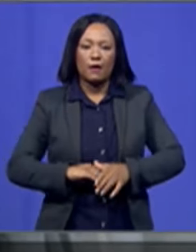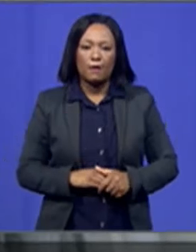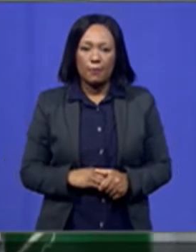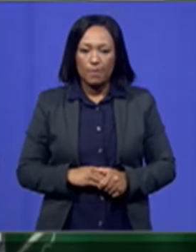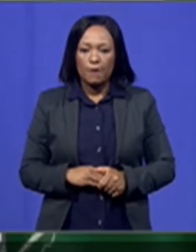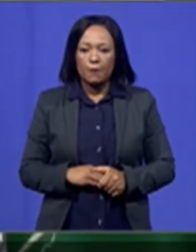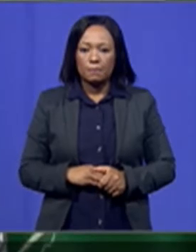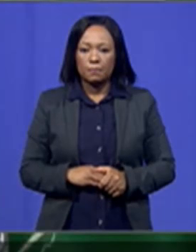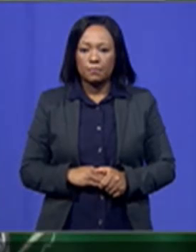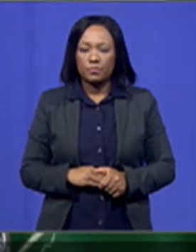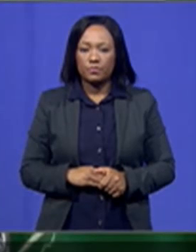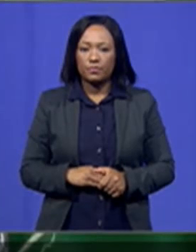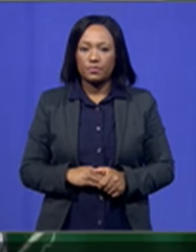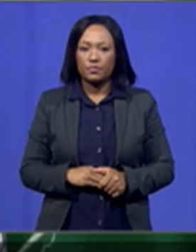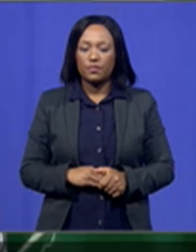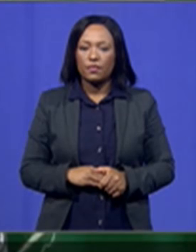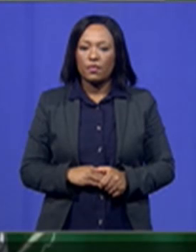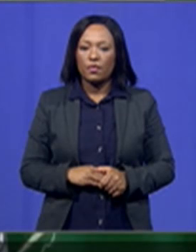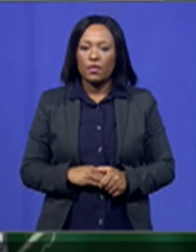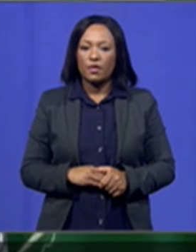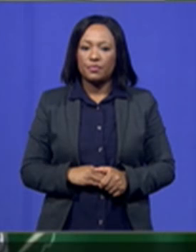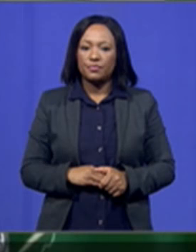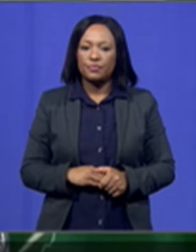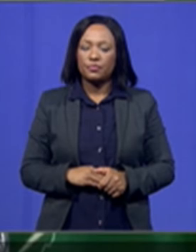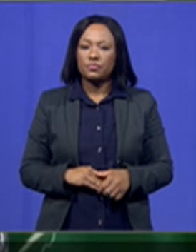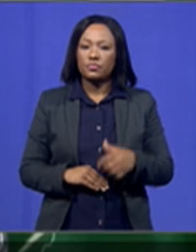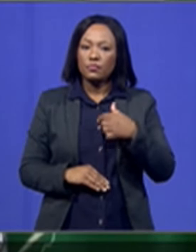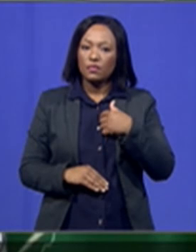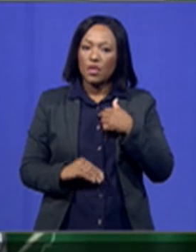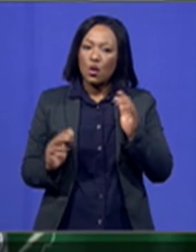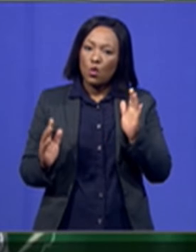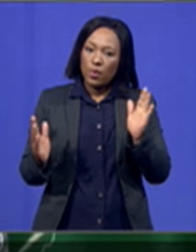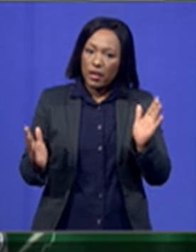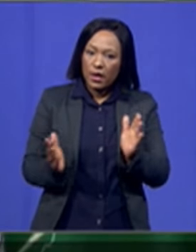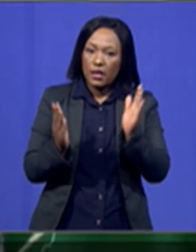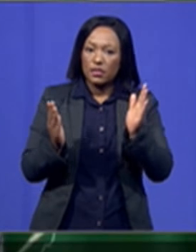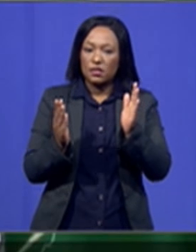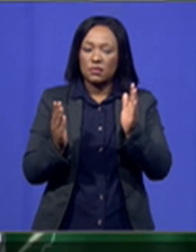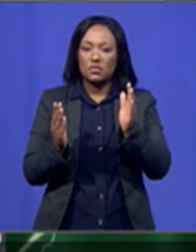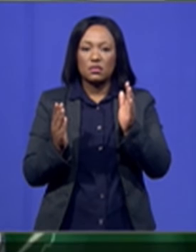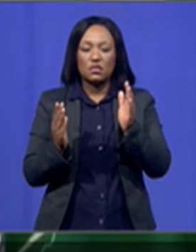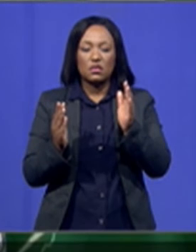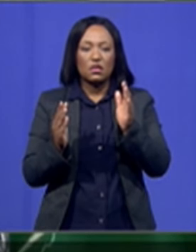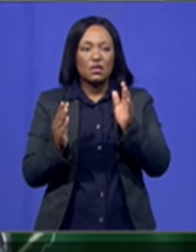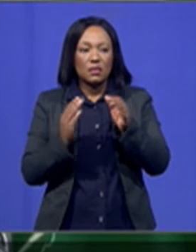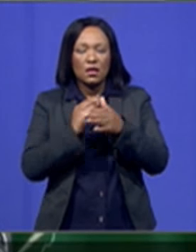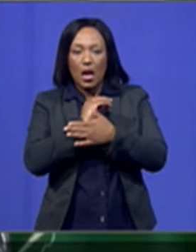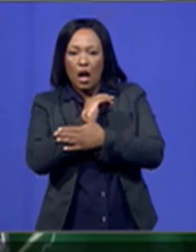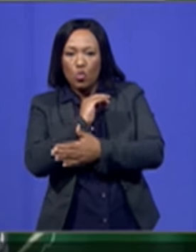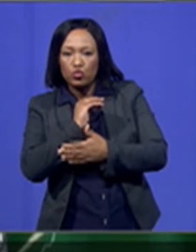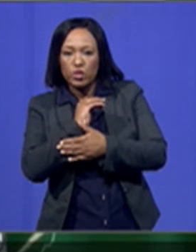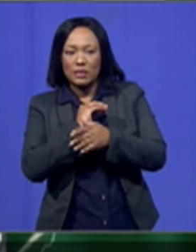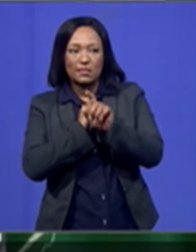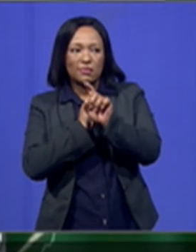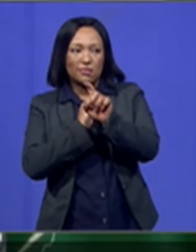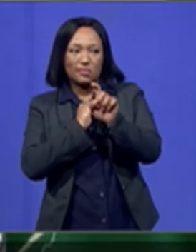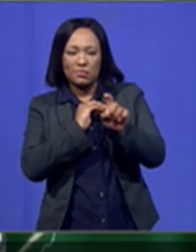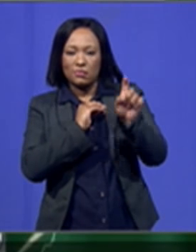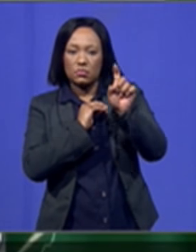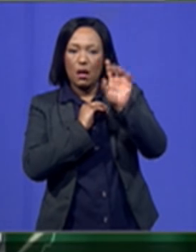Now we encourage other member states, African financial institutions, philanthropy,